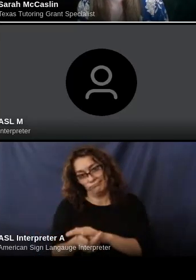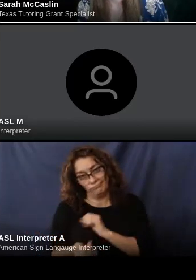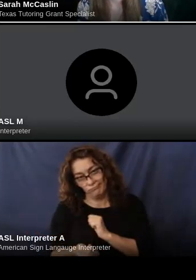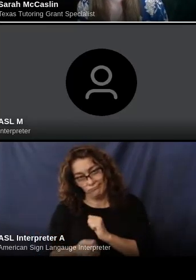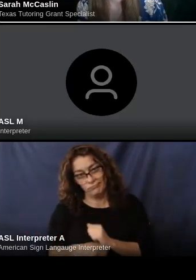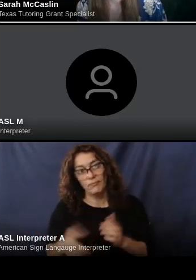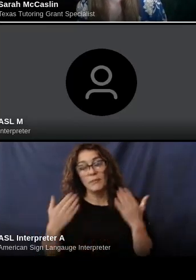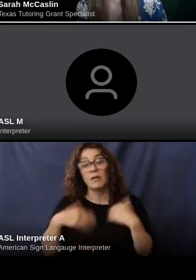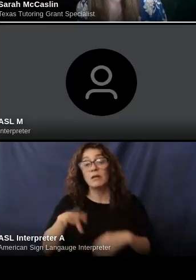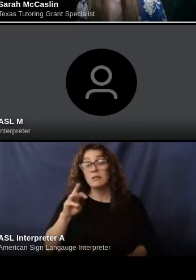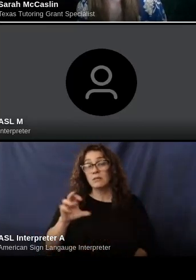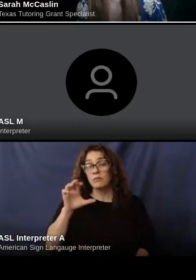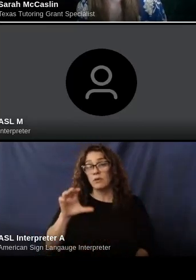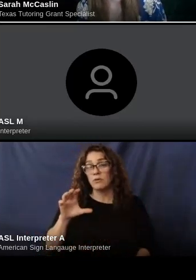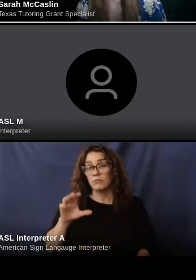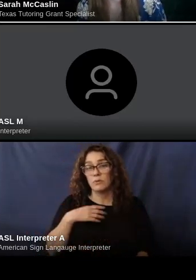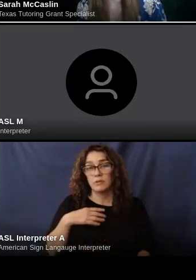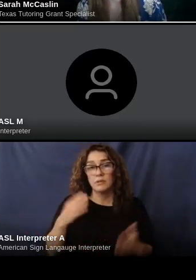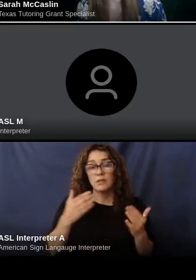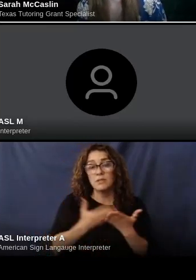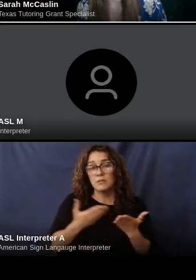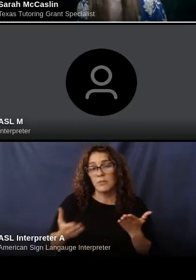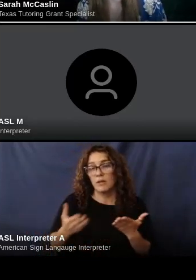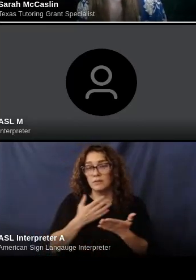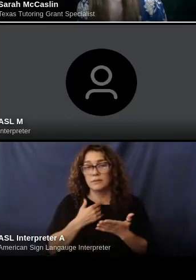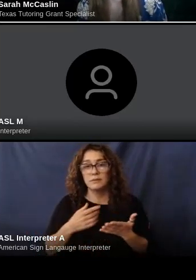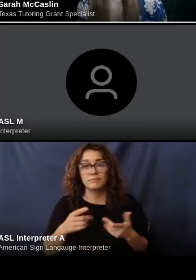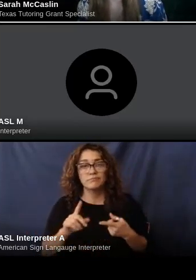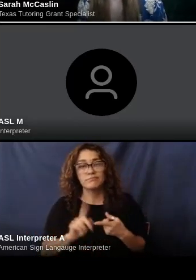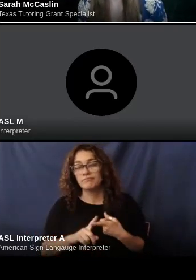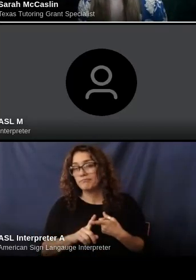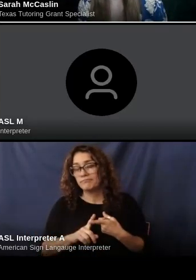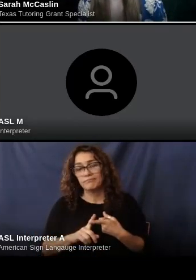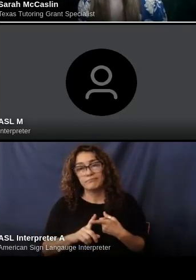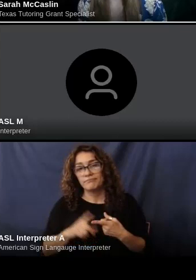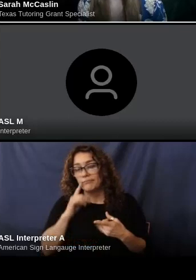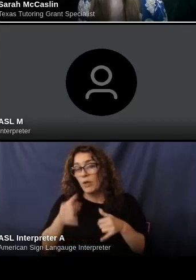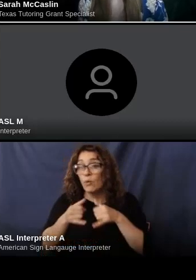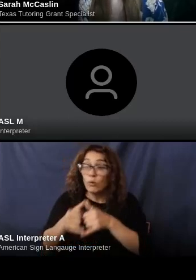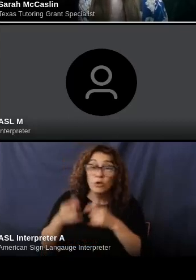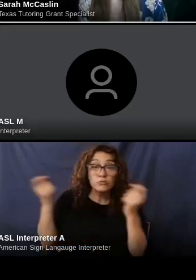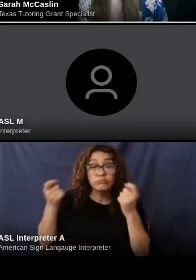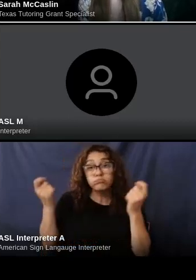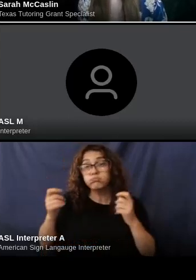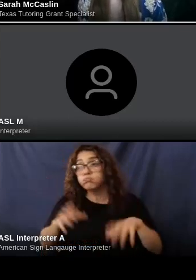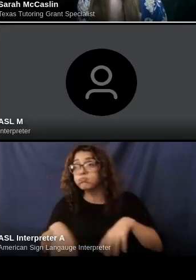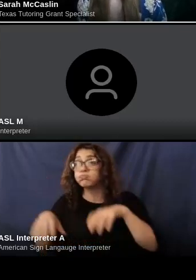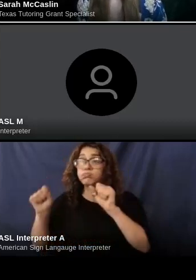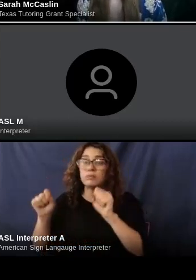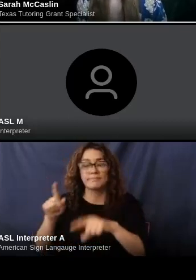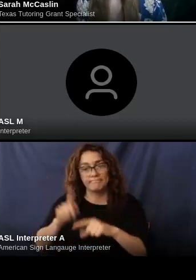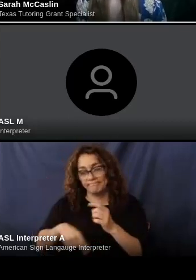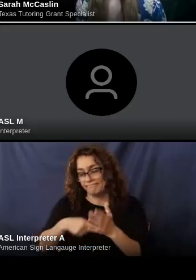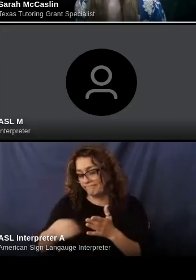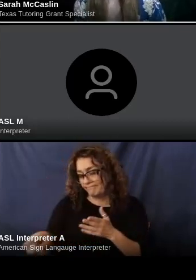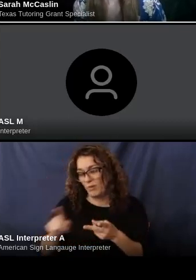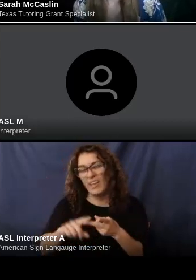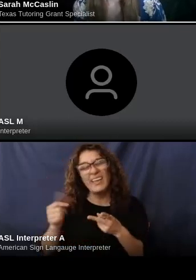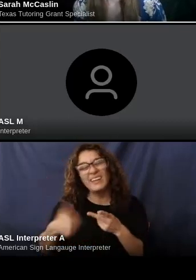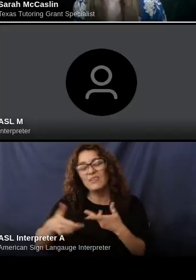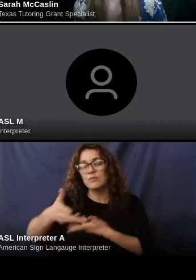and materials. Unallowable costs would be those associated with award ceremonies or social